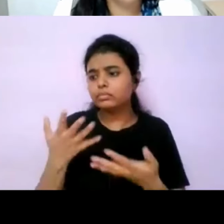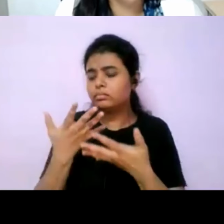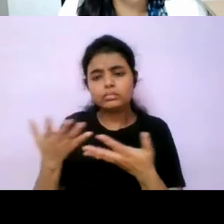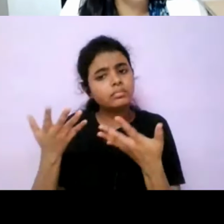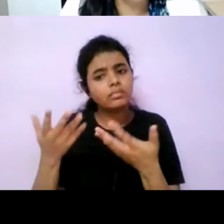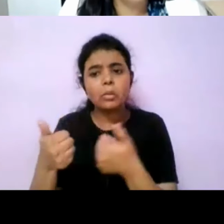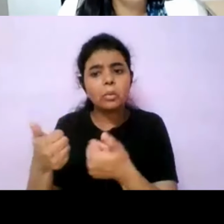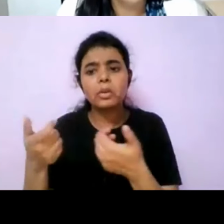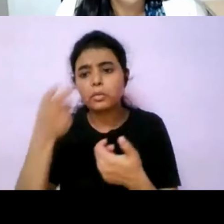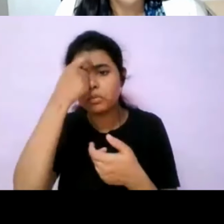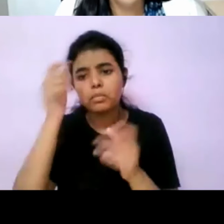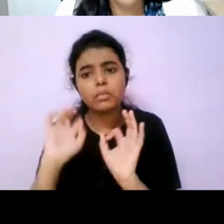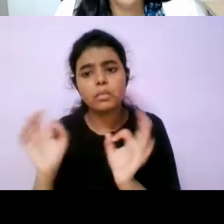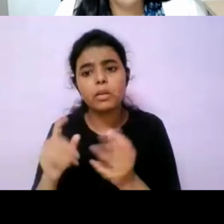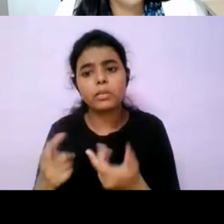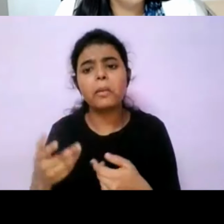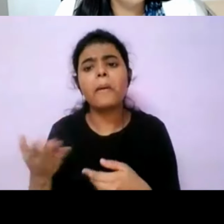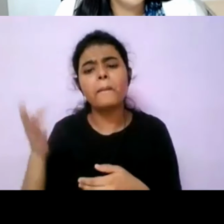heard accounts of,